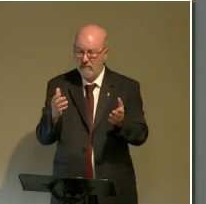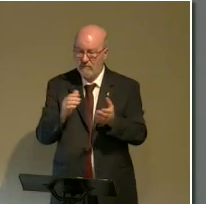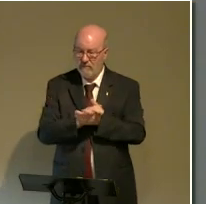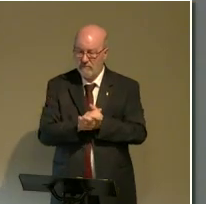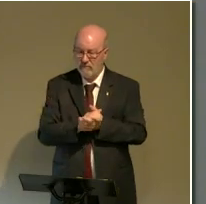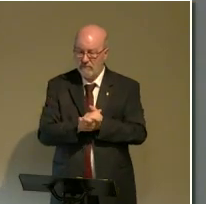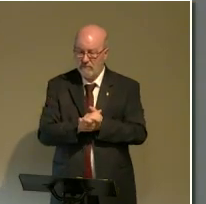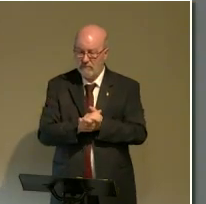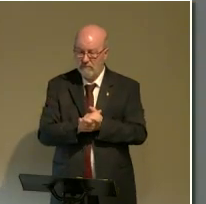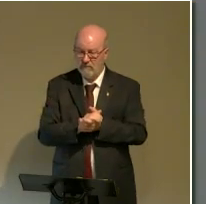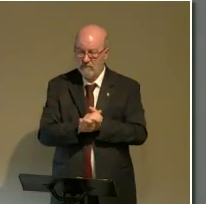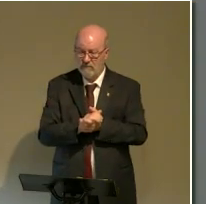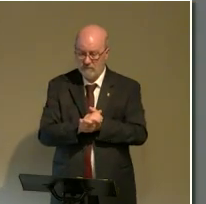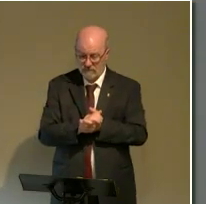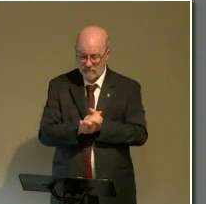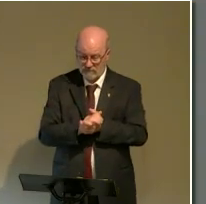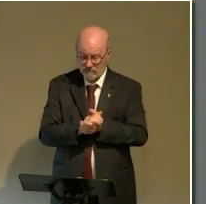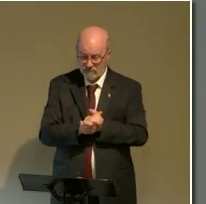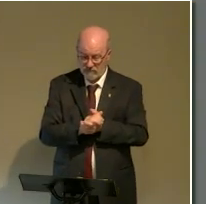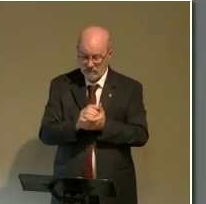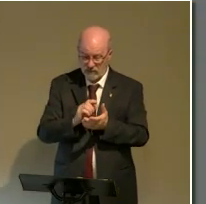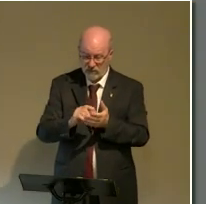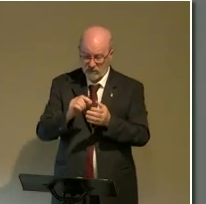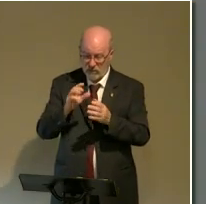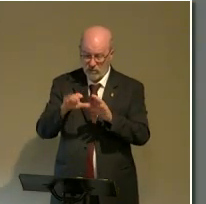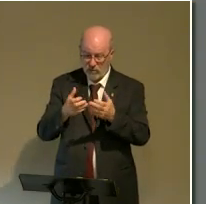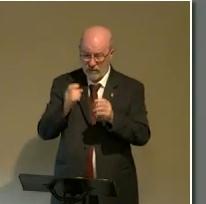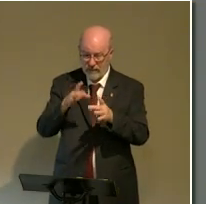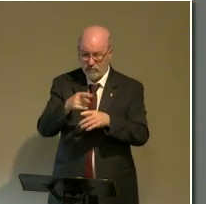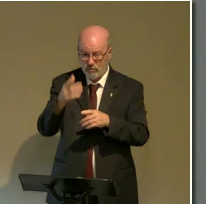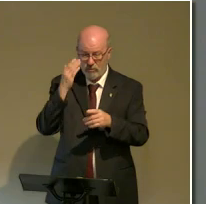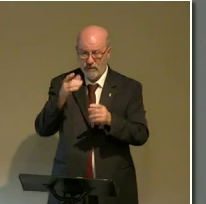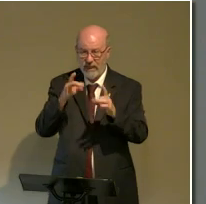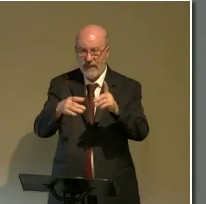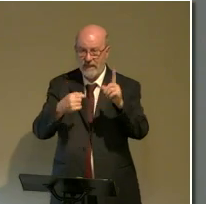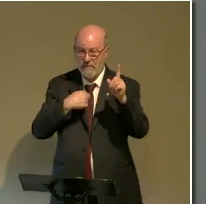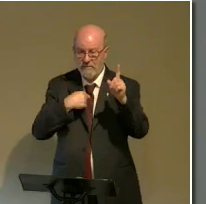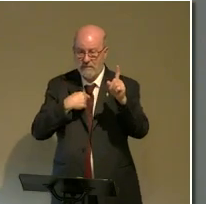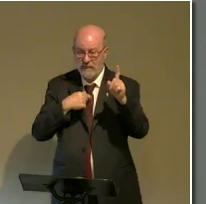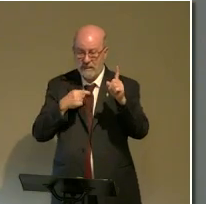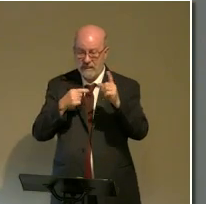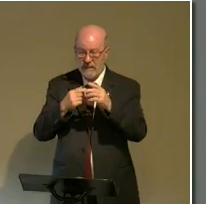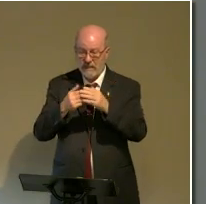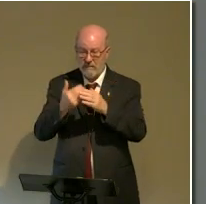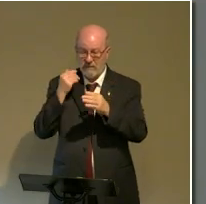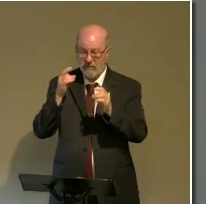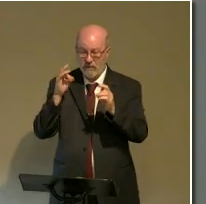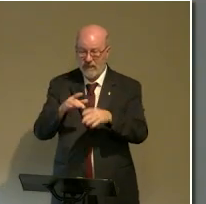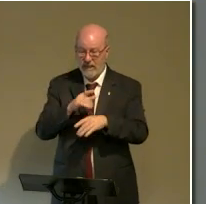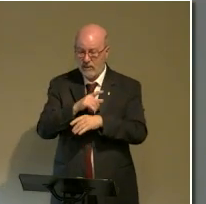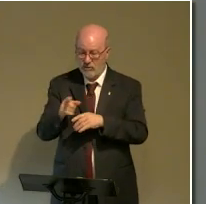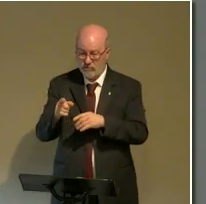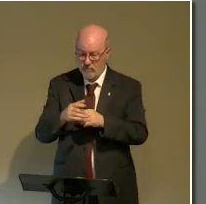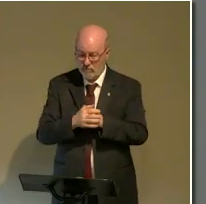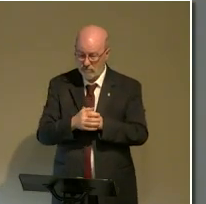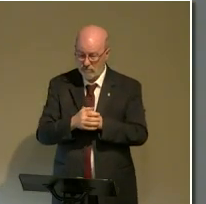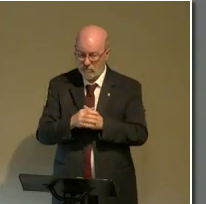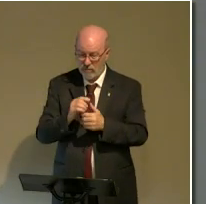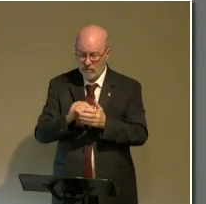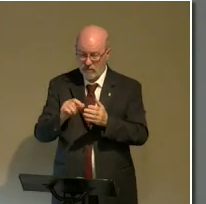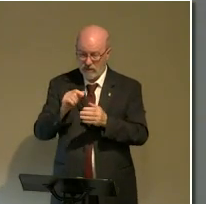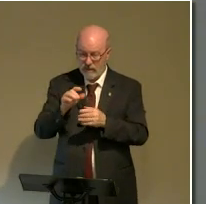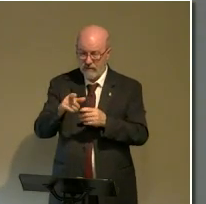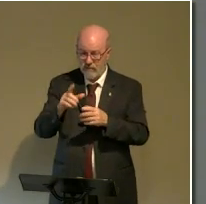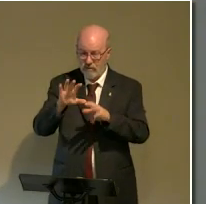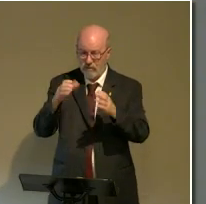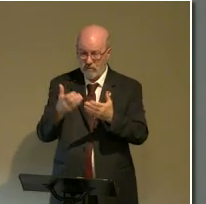So look at the verse I just read. If the world hate you, you know that it hated me before it hated you. Verse 19, if you